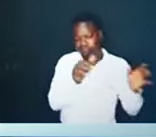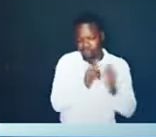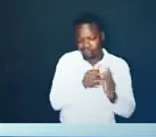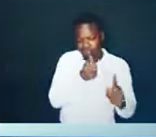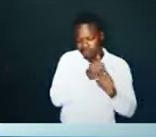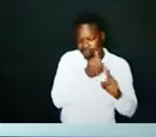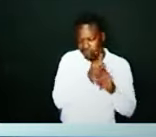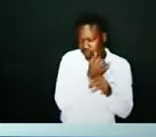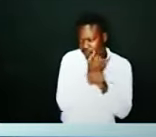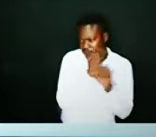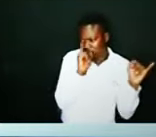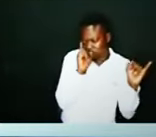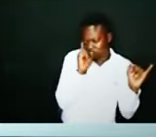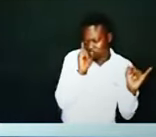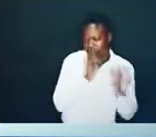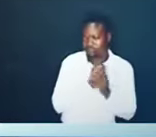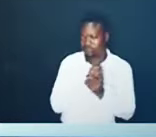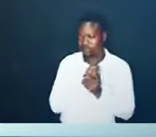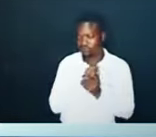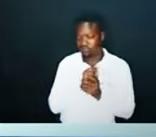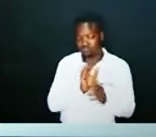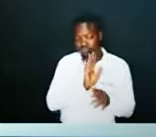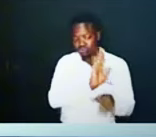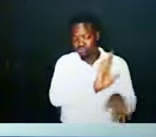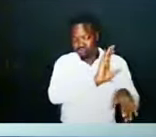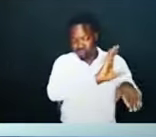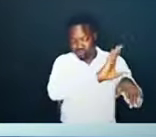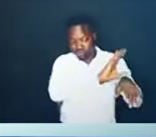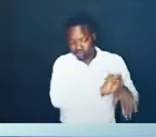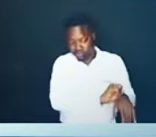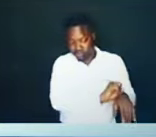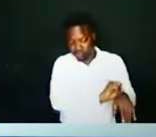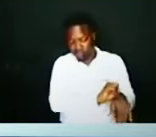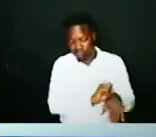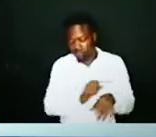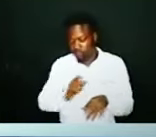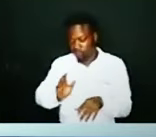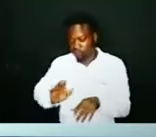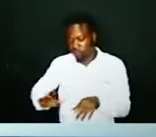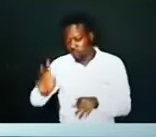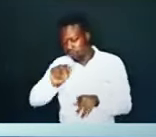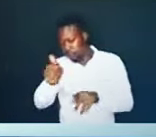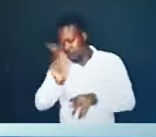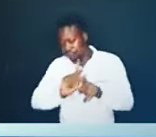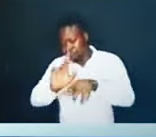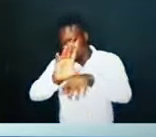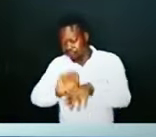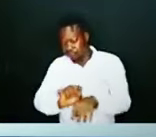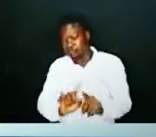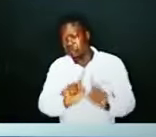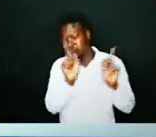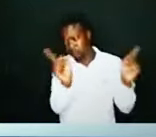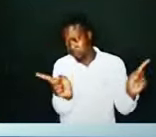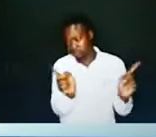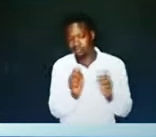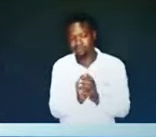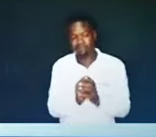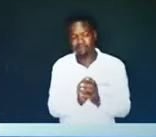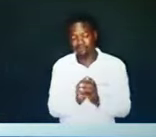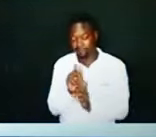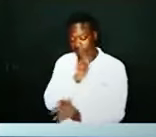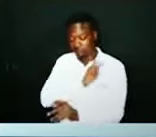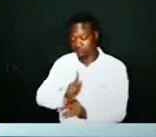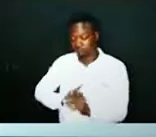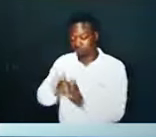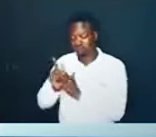separate. Their customs are different from those of other people, and they do not obey the